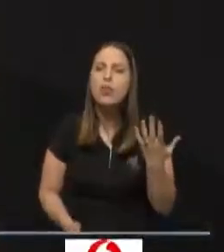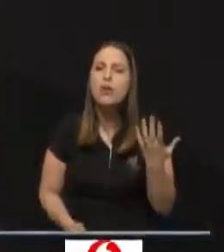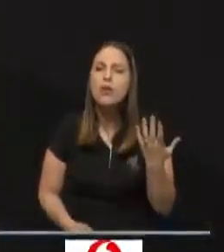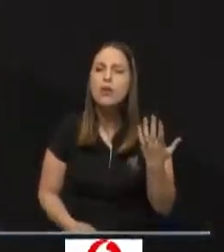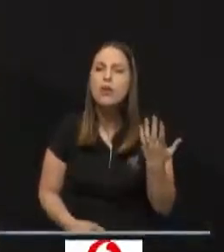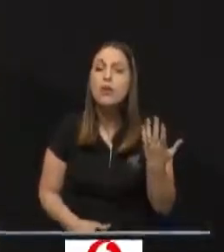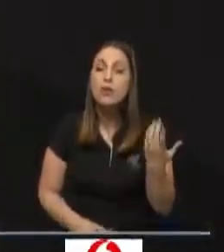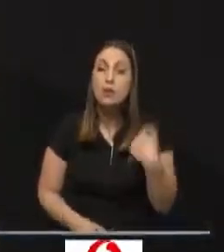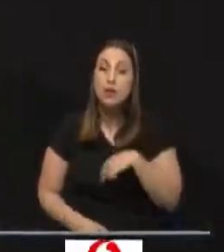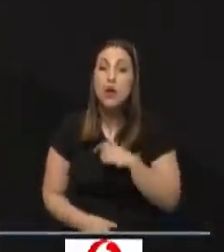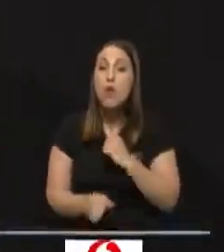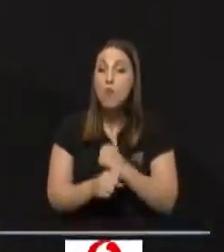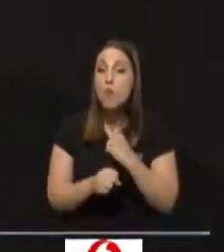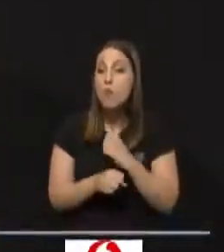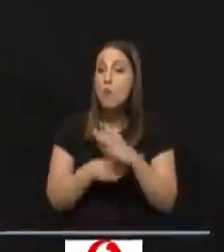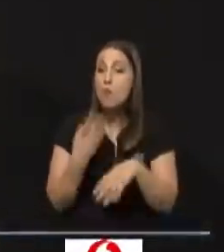made.